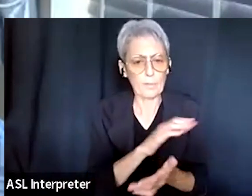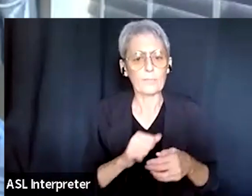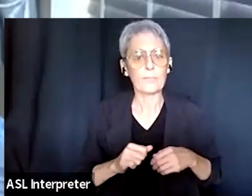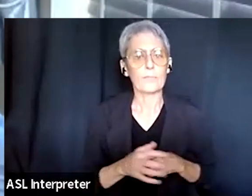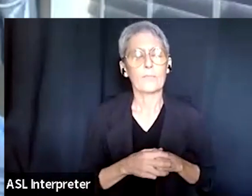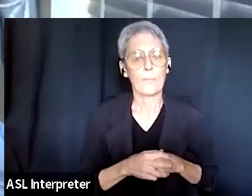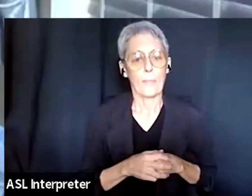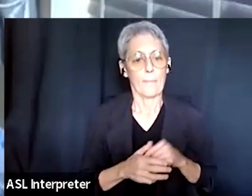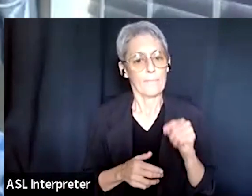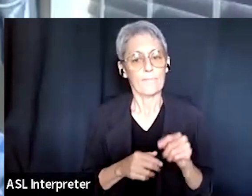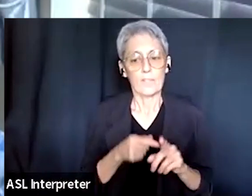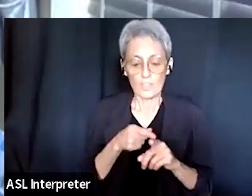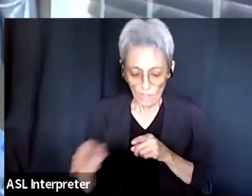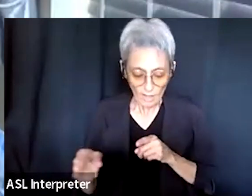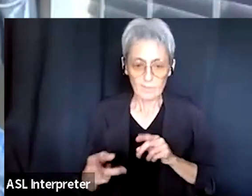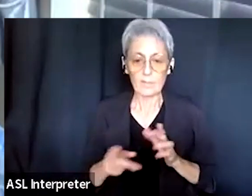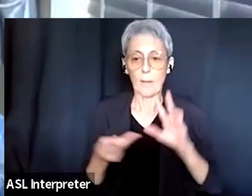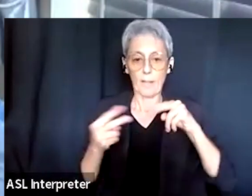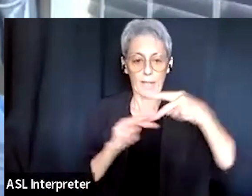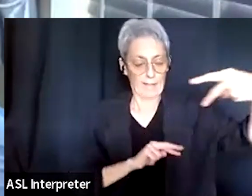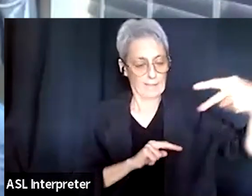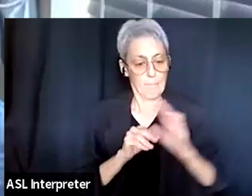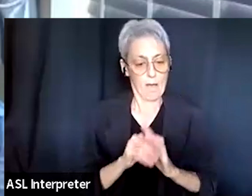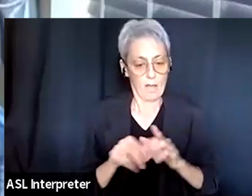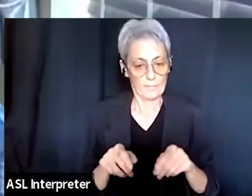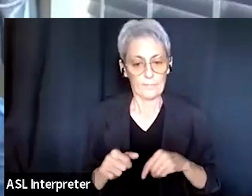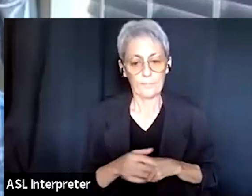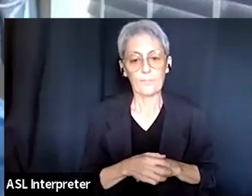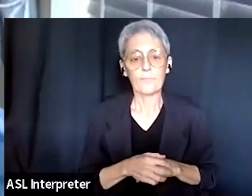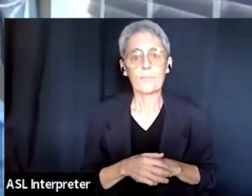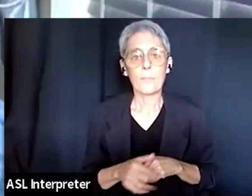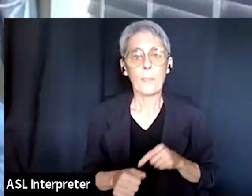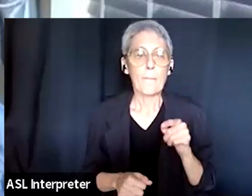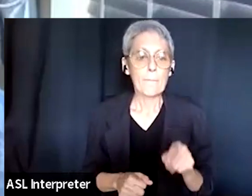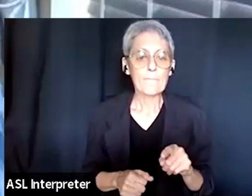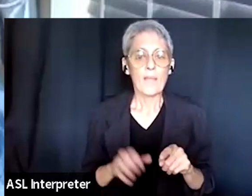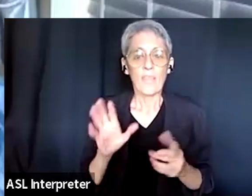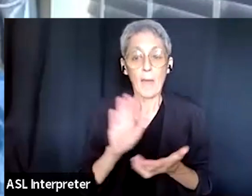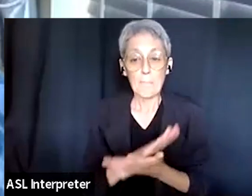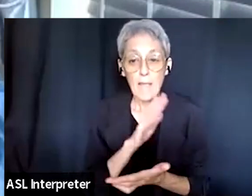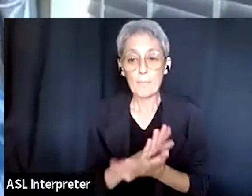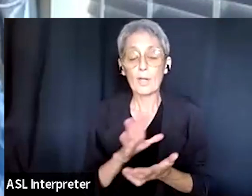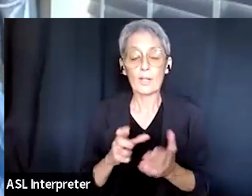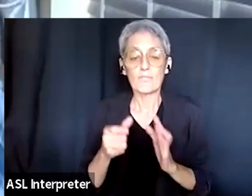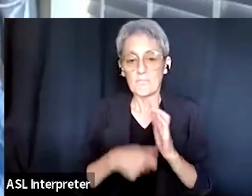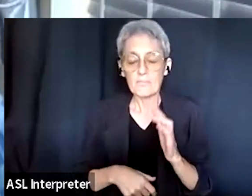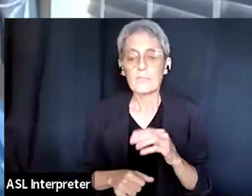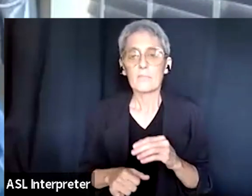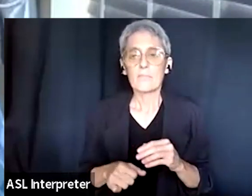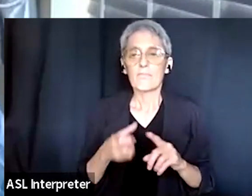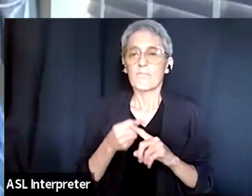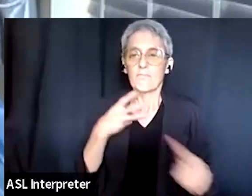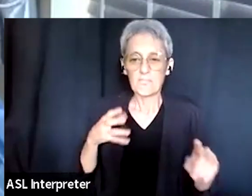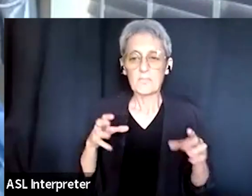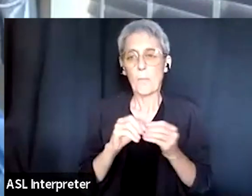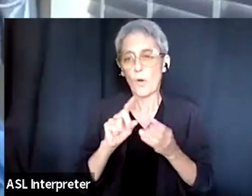double helix model. And it goes into some more research that we didn't have space to address